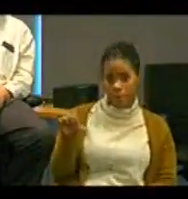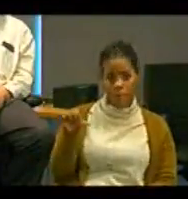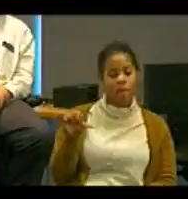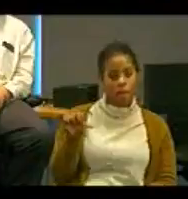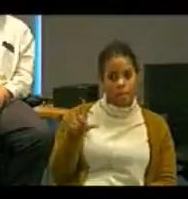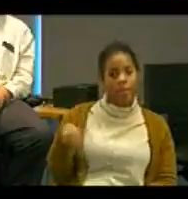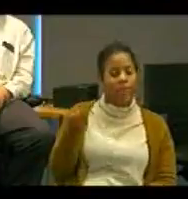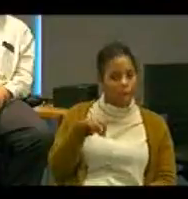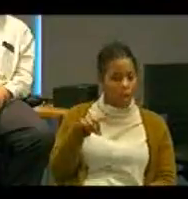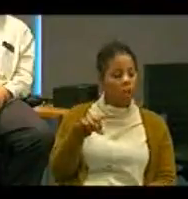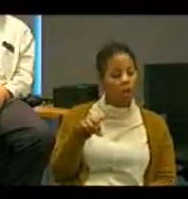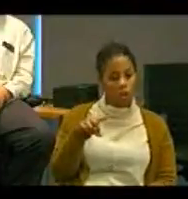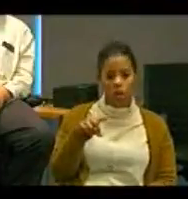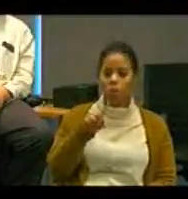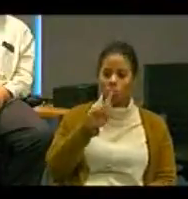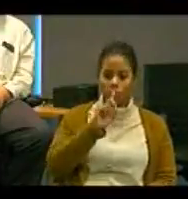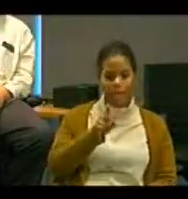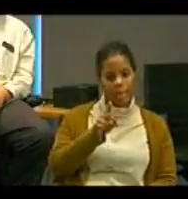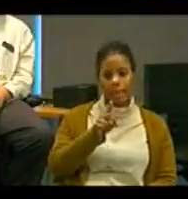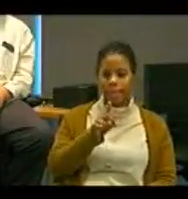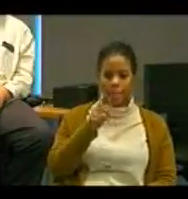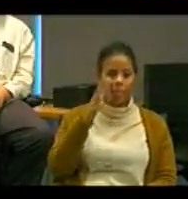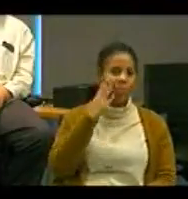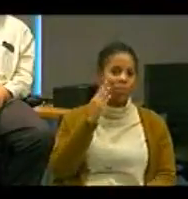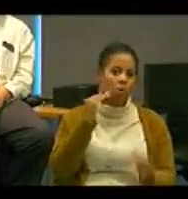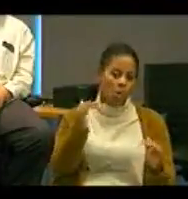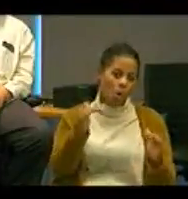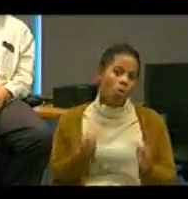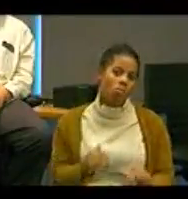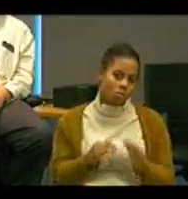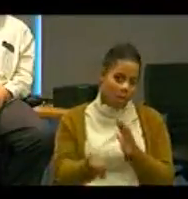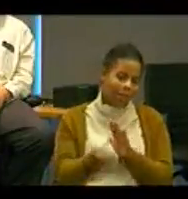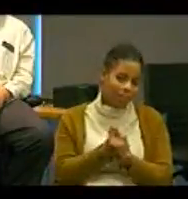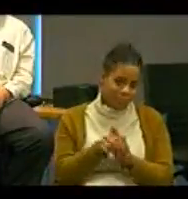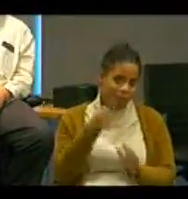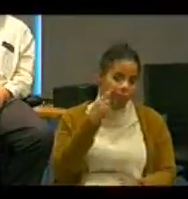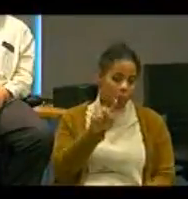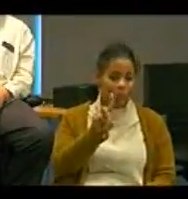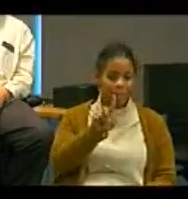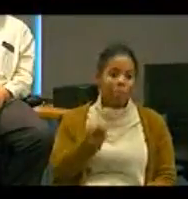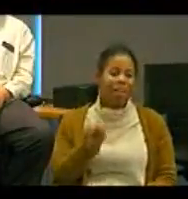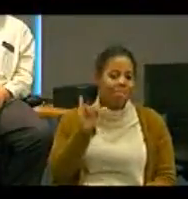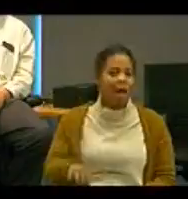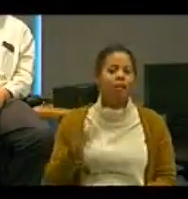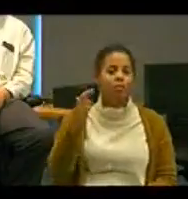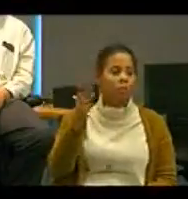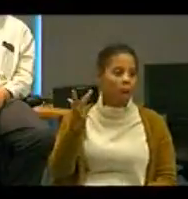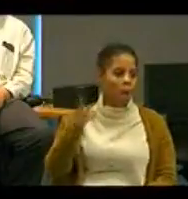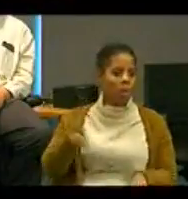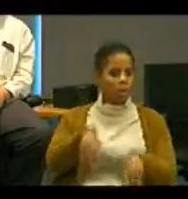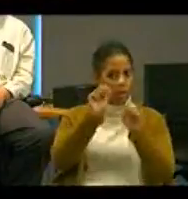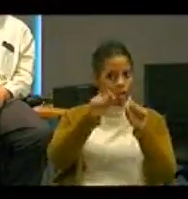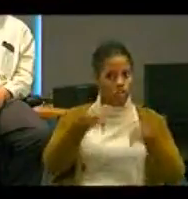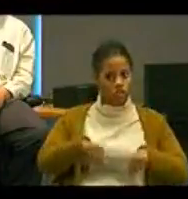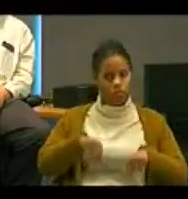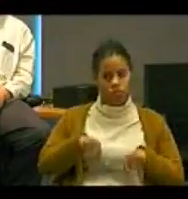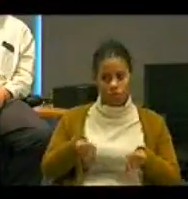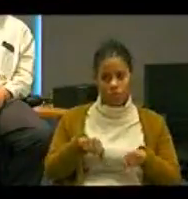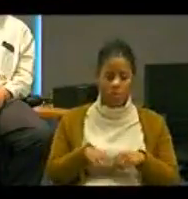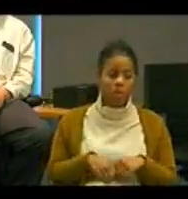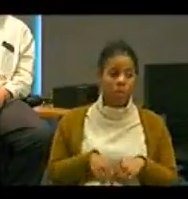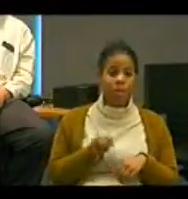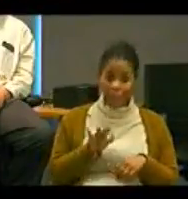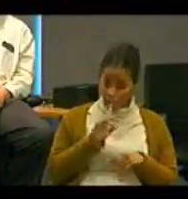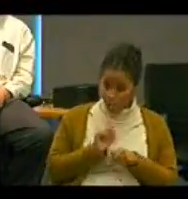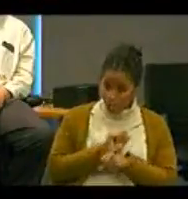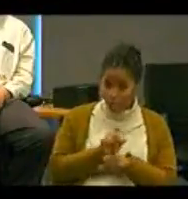being under-identified for disability actually is why we are here. Because if that is true,